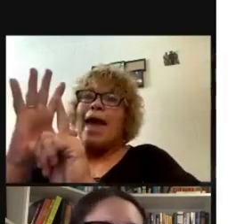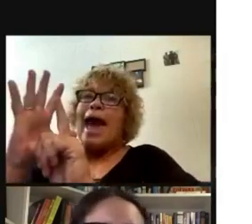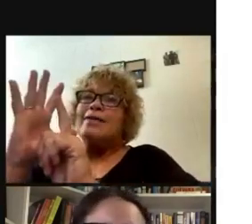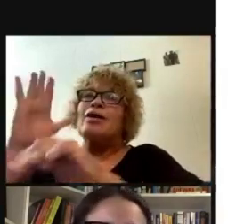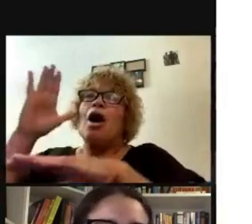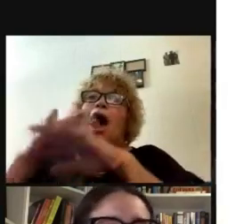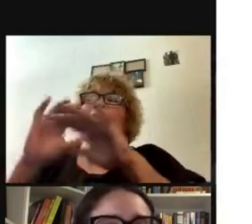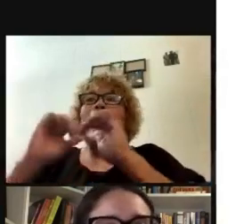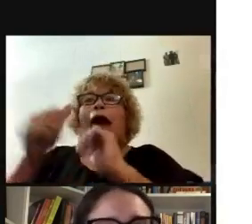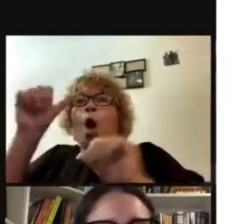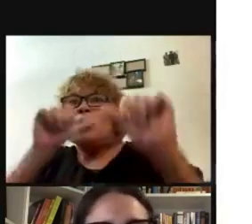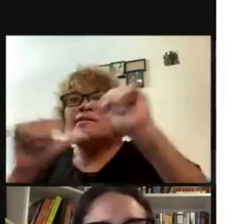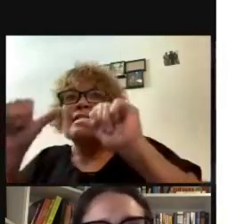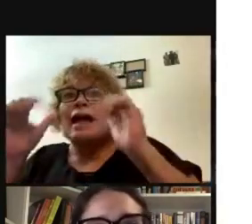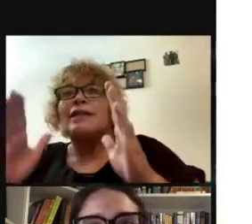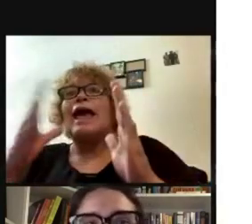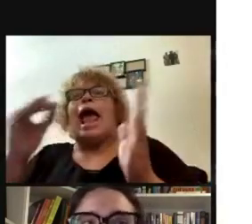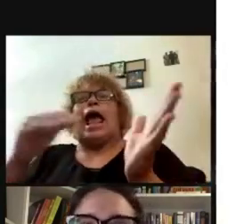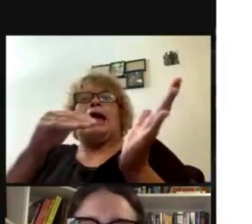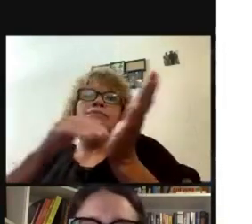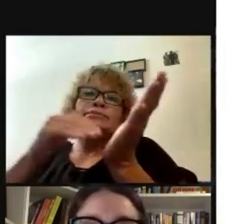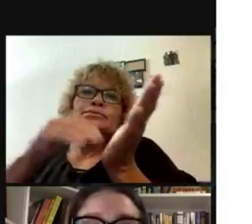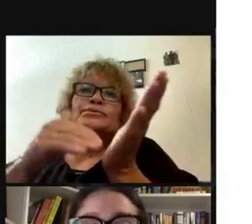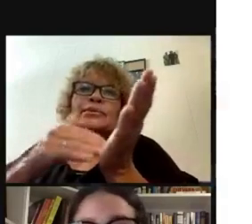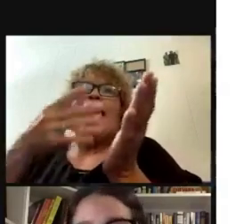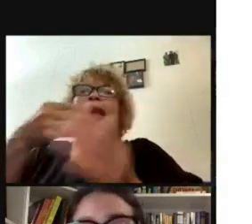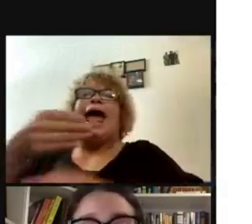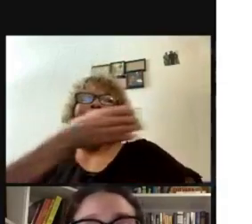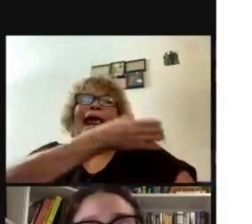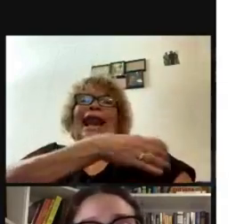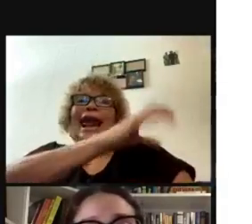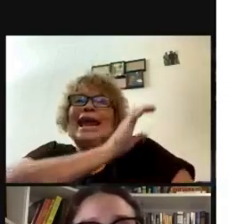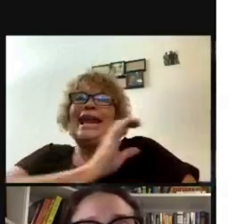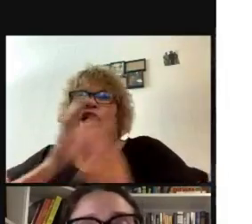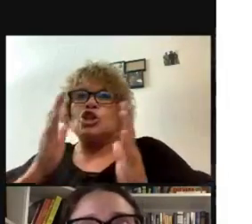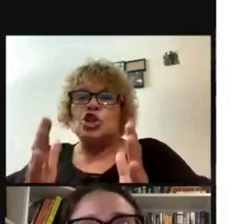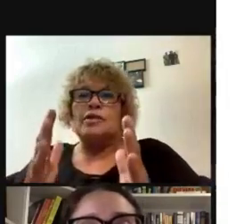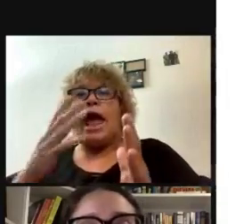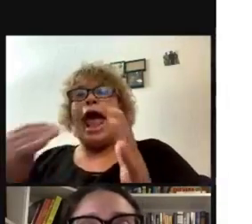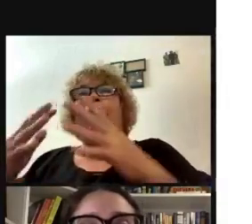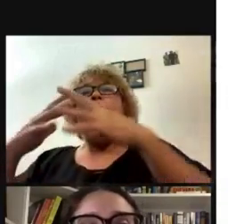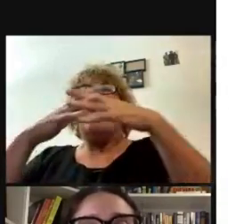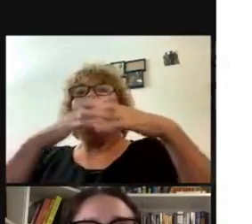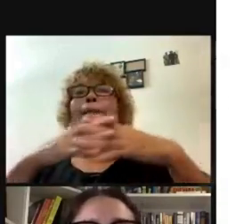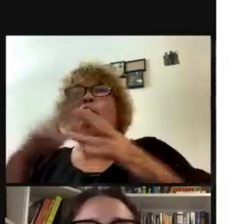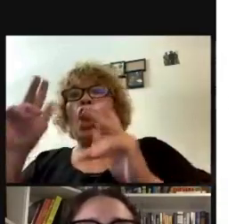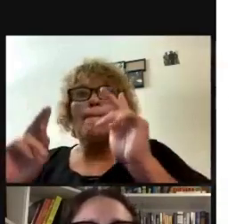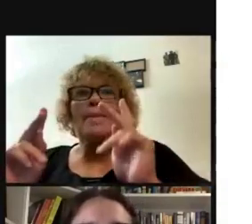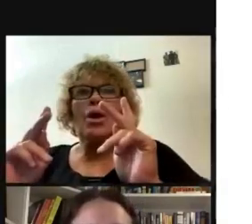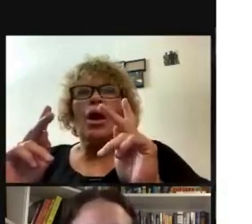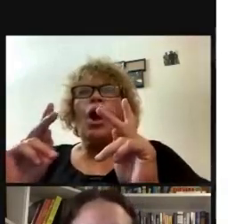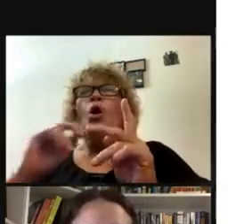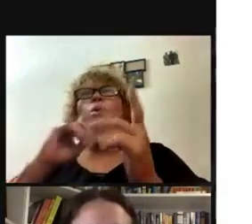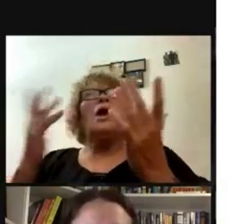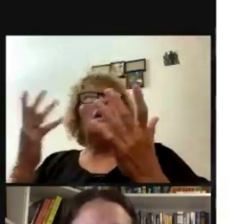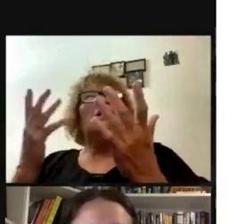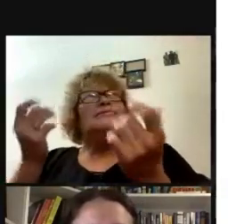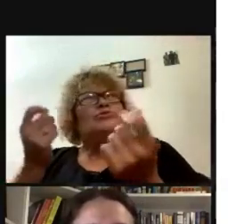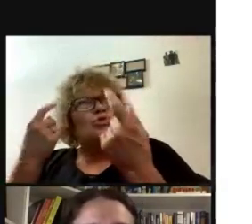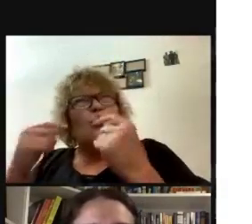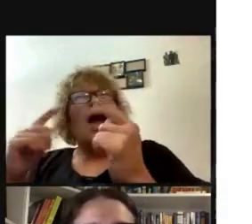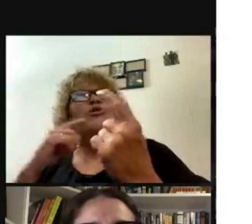that scientists and physicians and clinicians and even the American public would come to